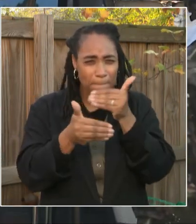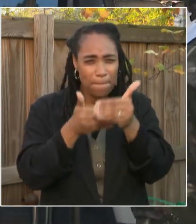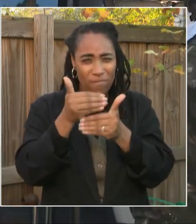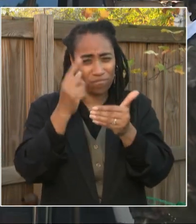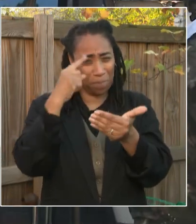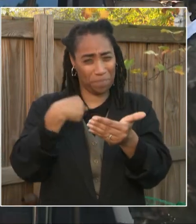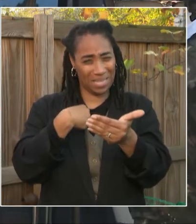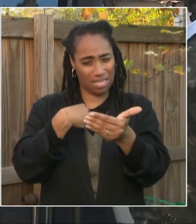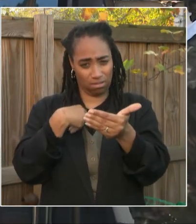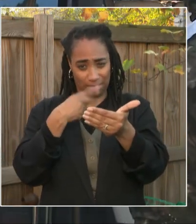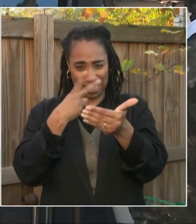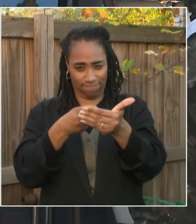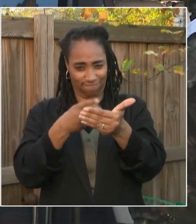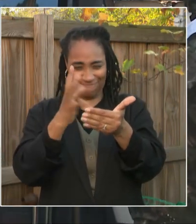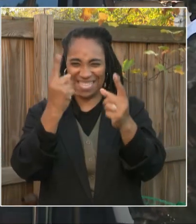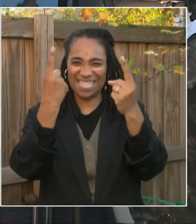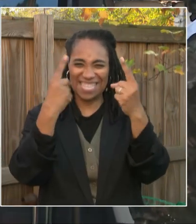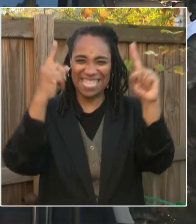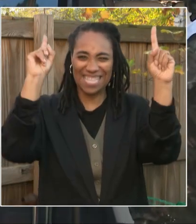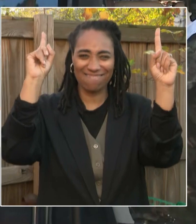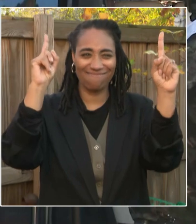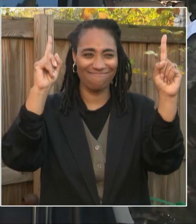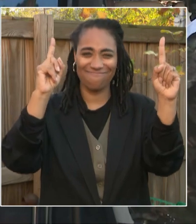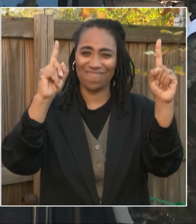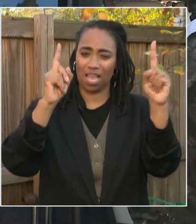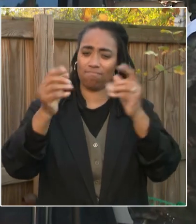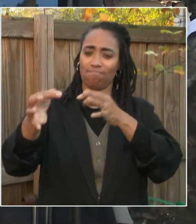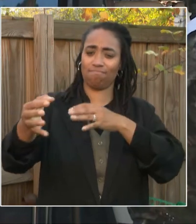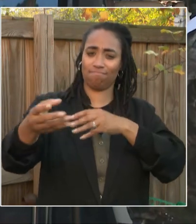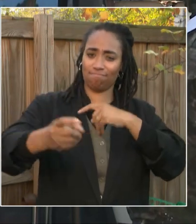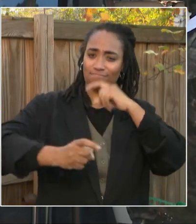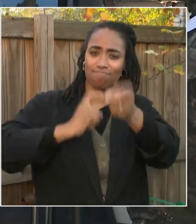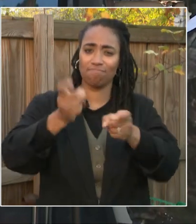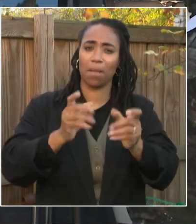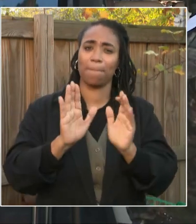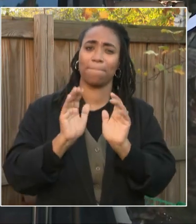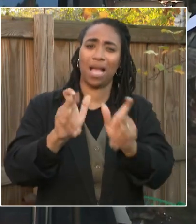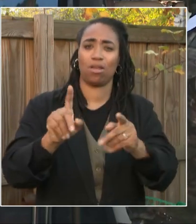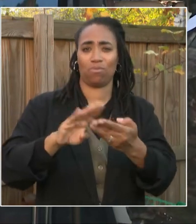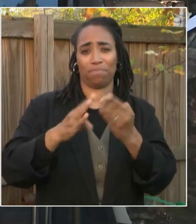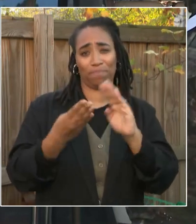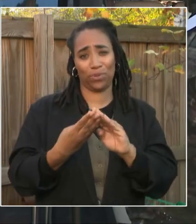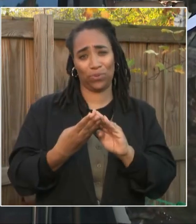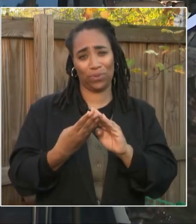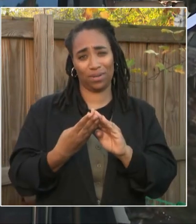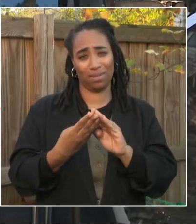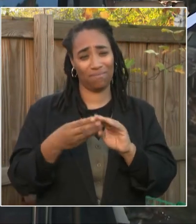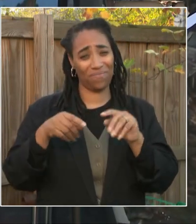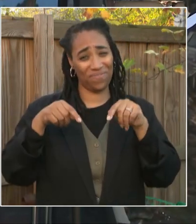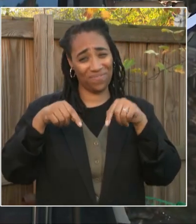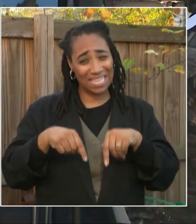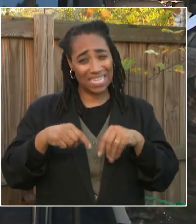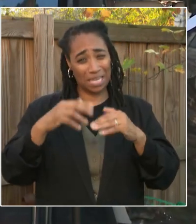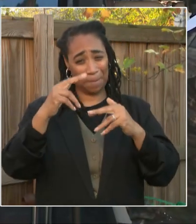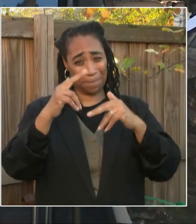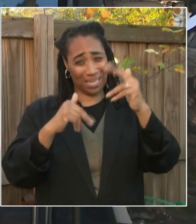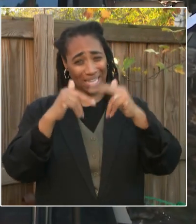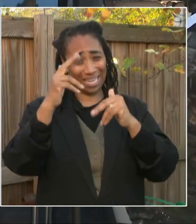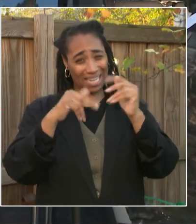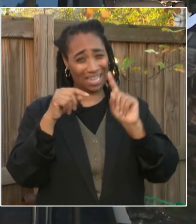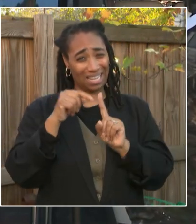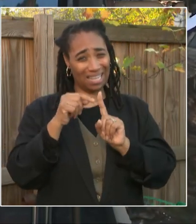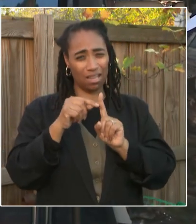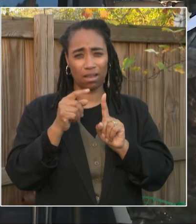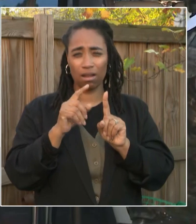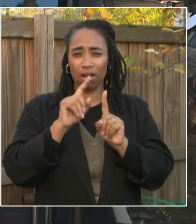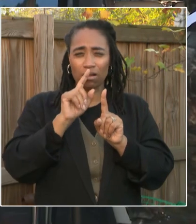spaces represent more than bricks. They represent hope, possibility, and a chance for others to dream as big as I once did. To Ron Moulton,